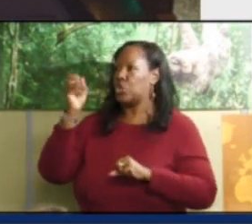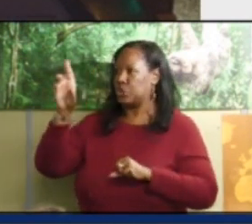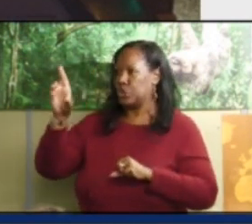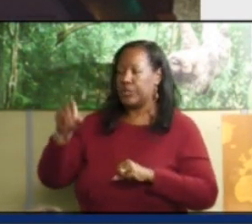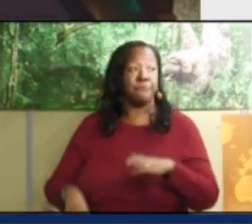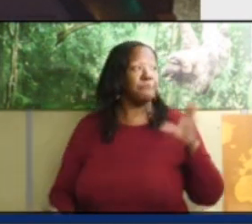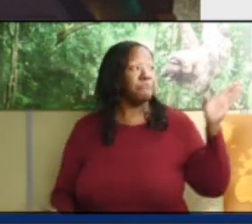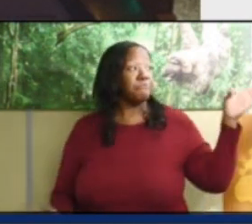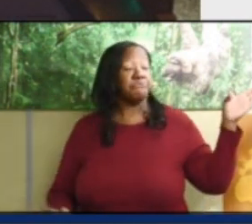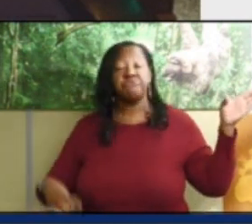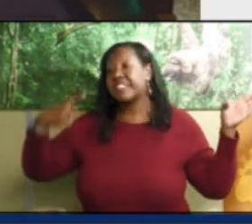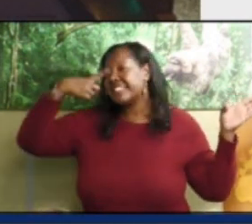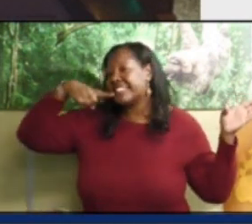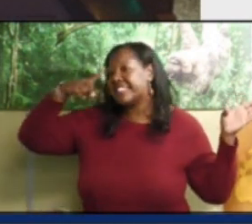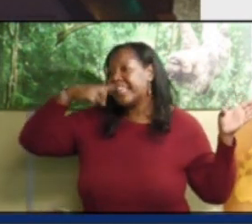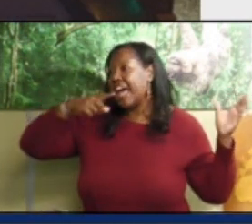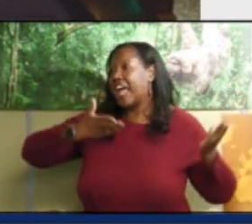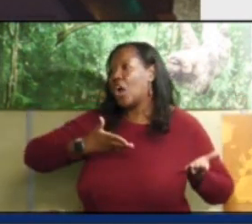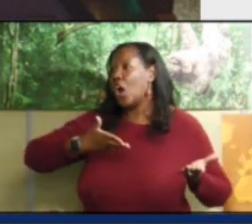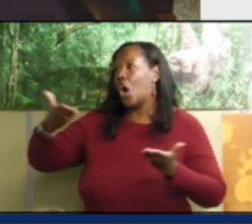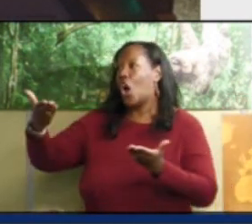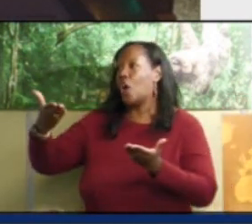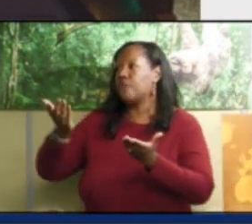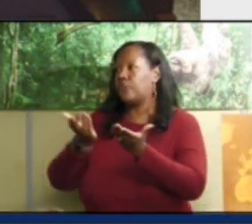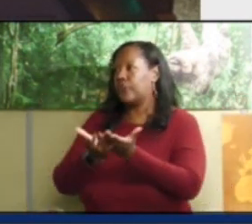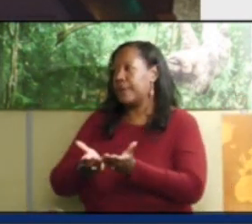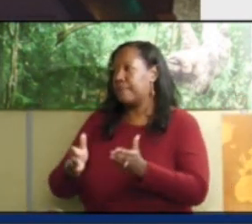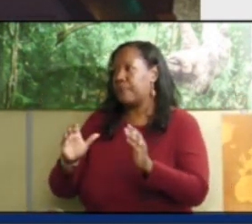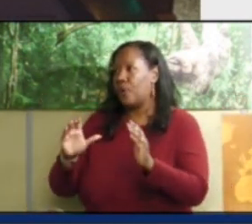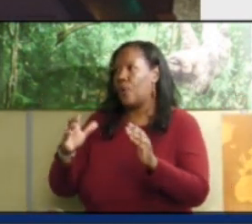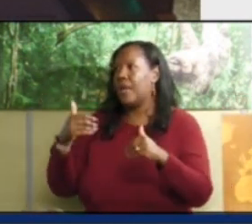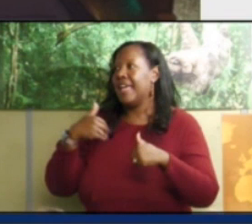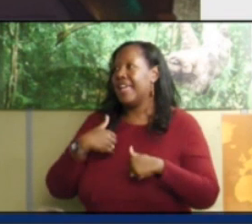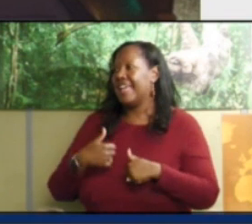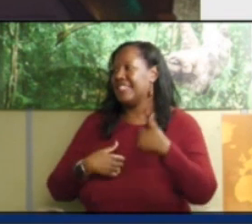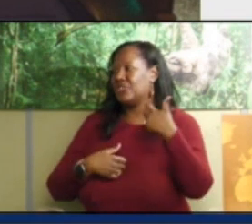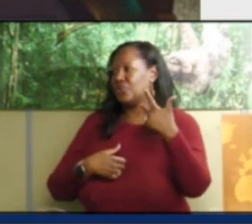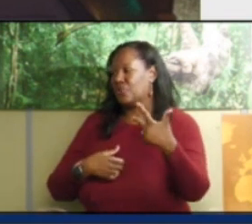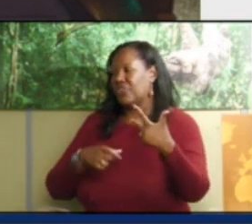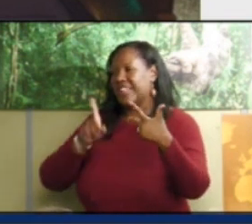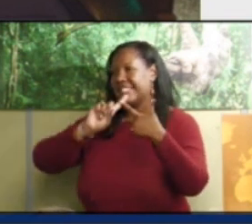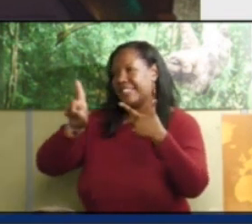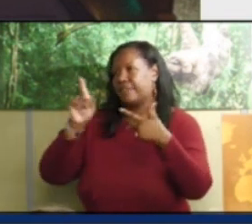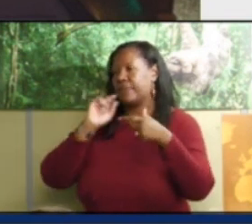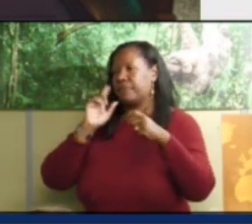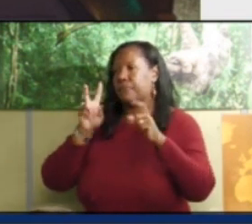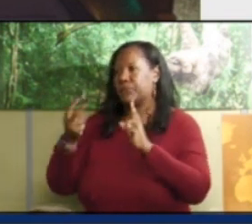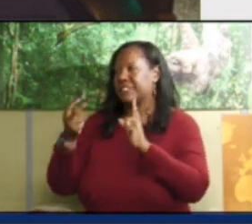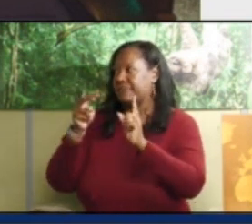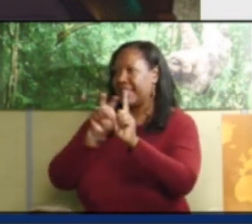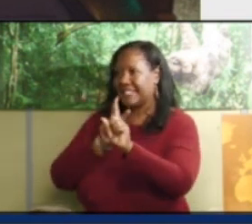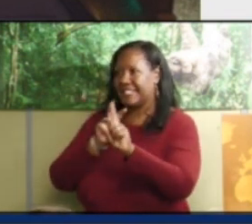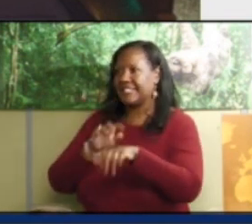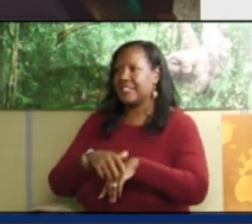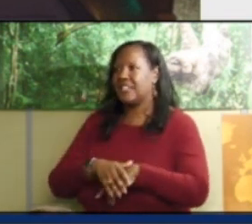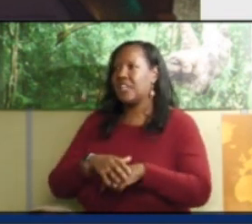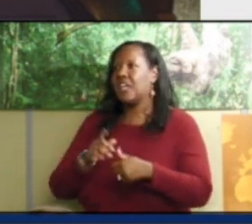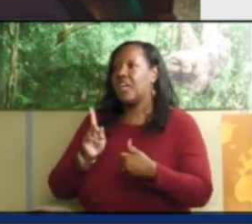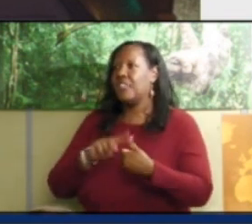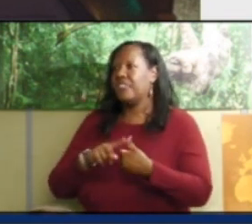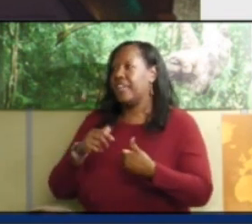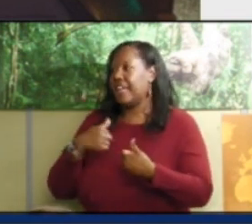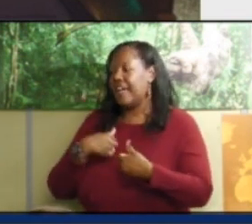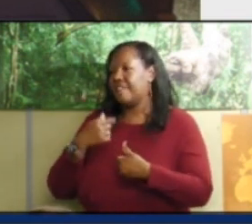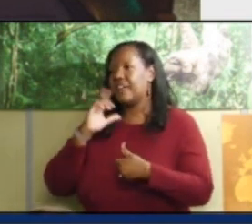offering bowl, but they have 3 different perspectives, and so there's labels on 3 sides of the case. And I think one is